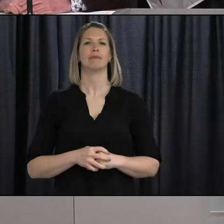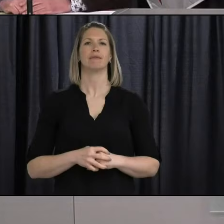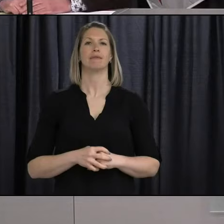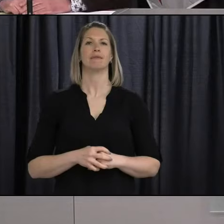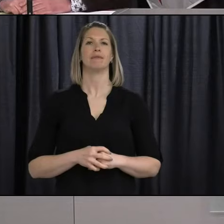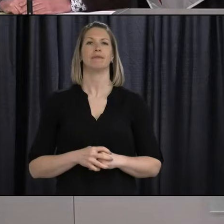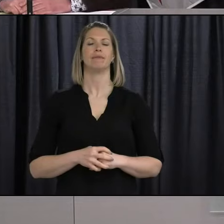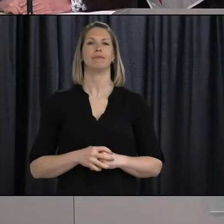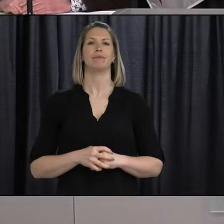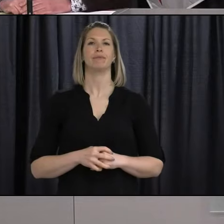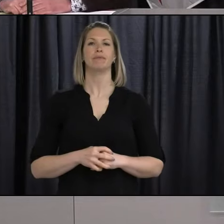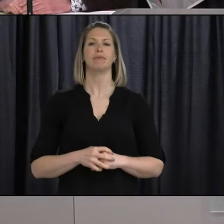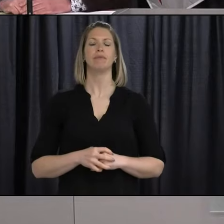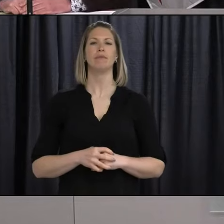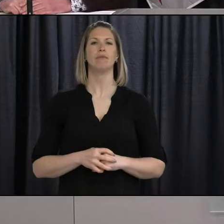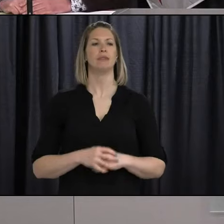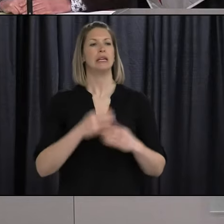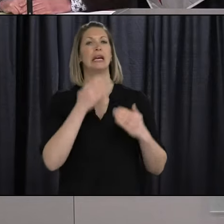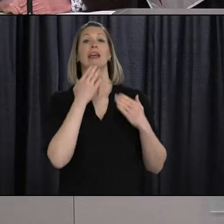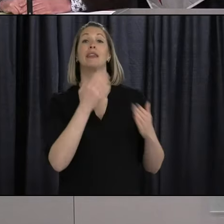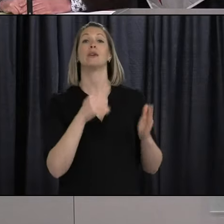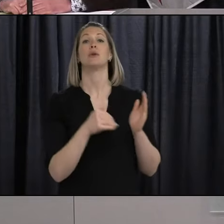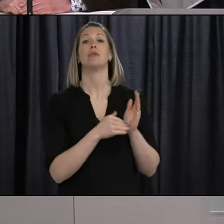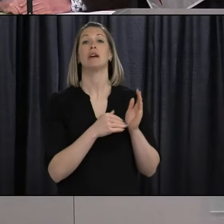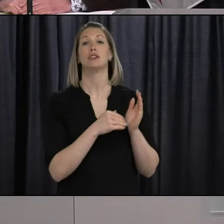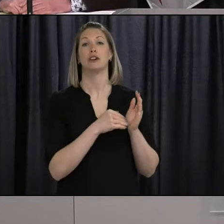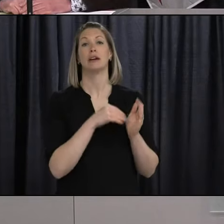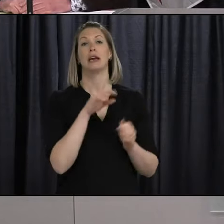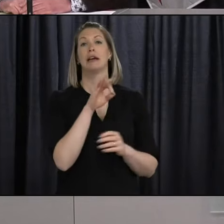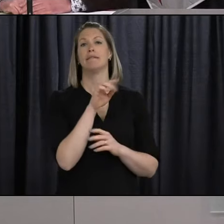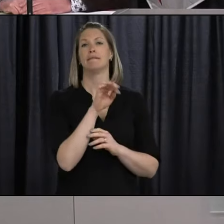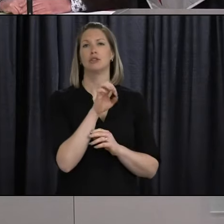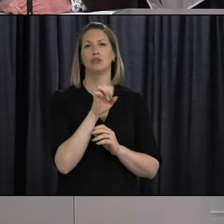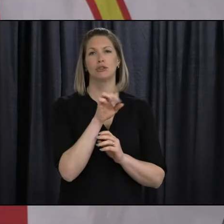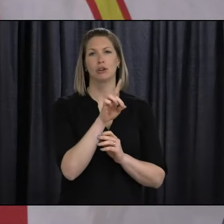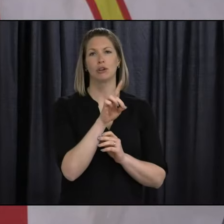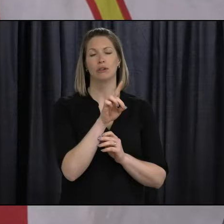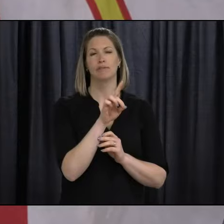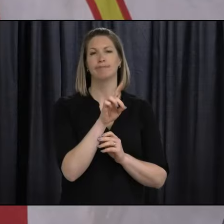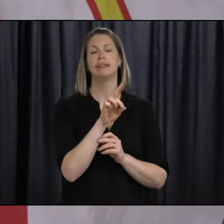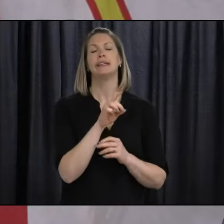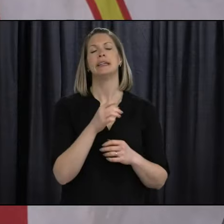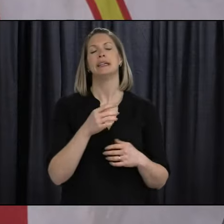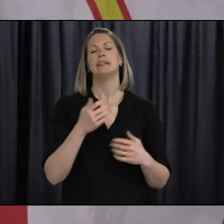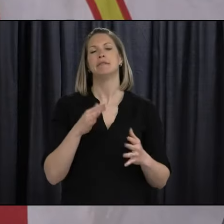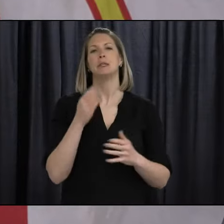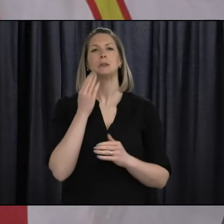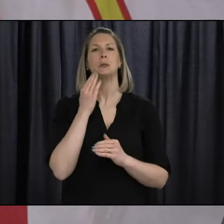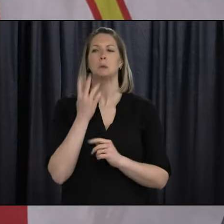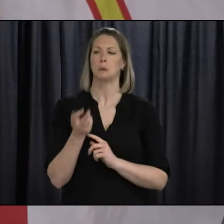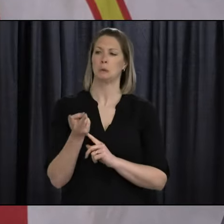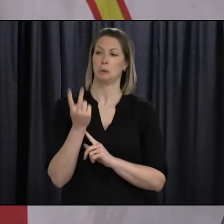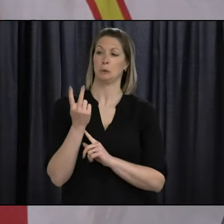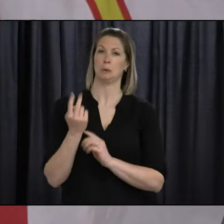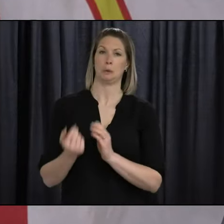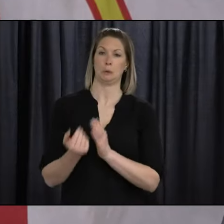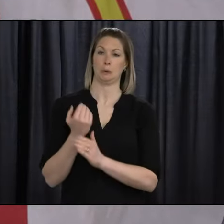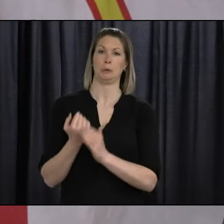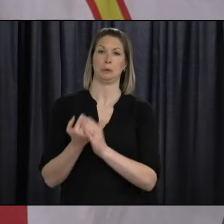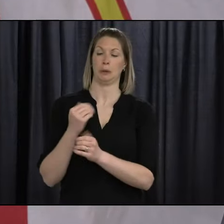Well, thank you, Dr. Fitzgerald. Well, it's disappointing. 2 new cases, that's, of course, too